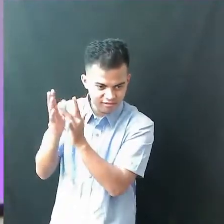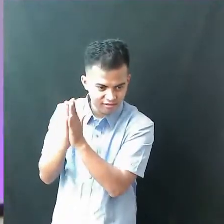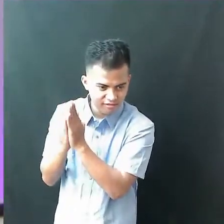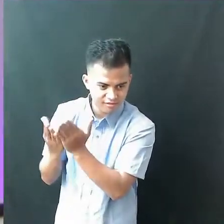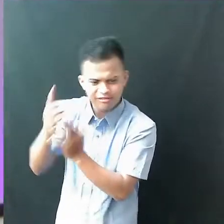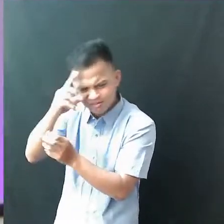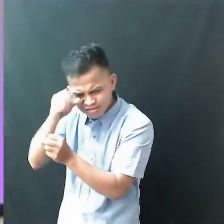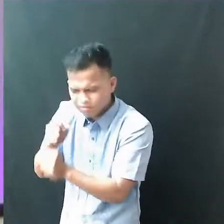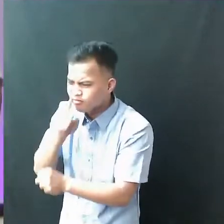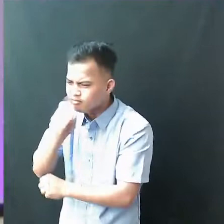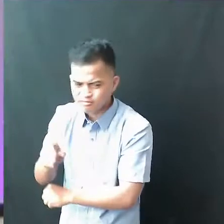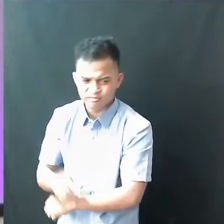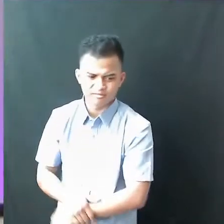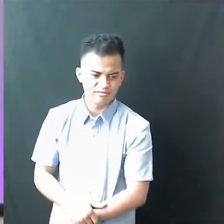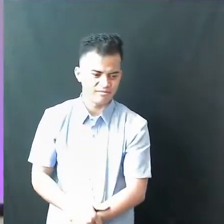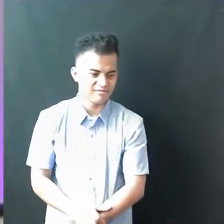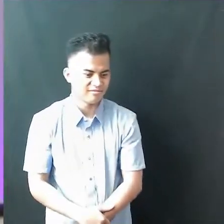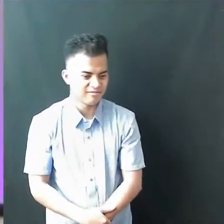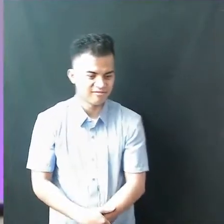Hebrews chapter 4.